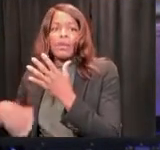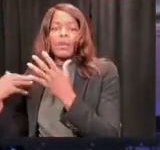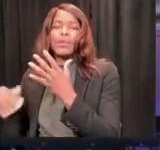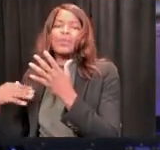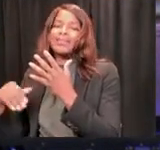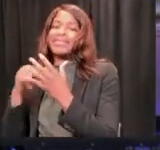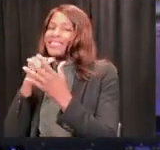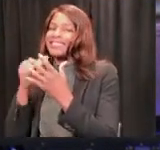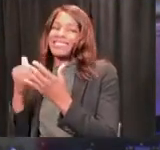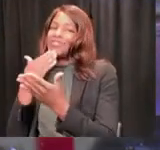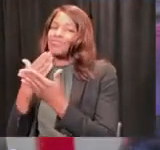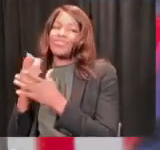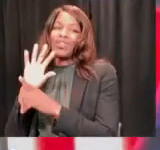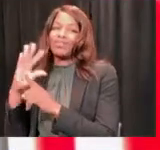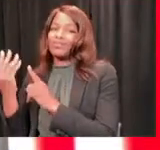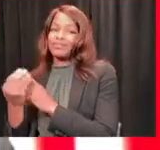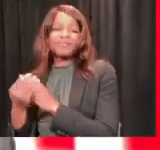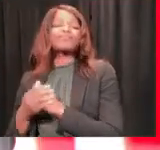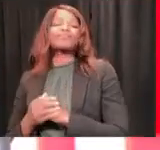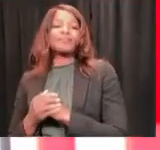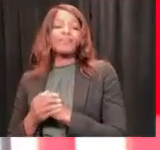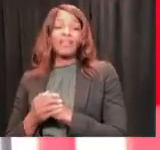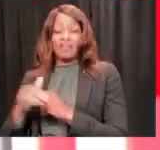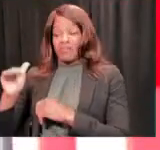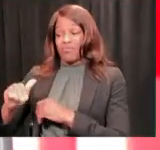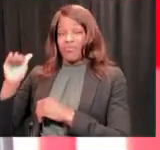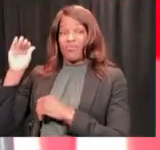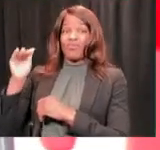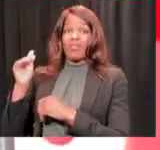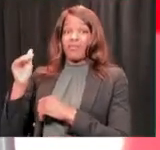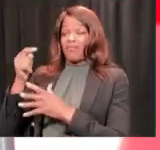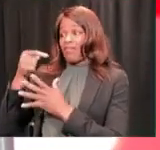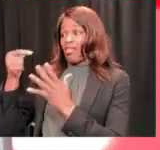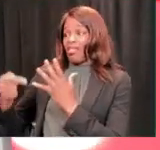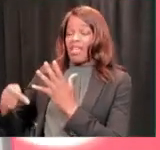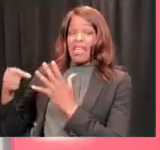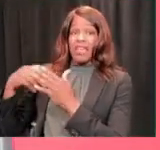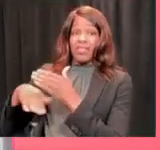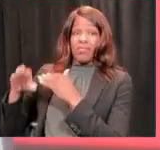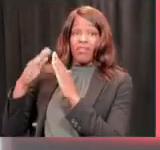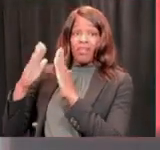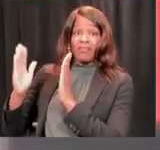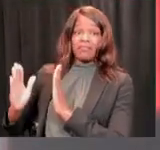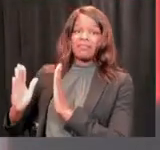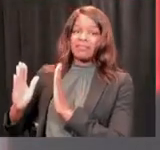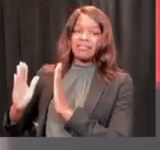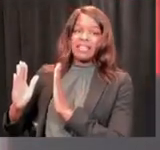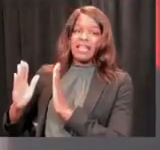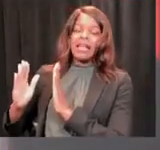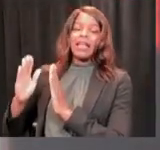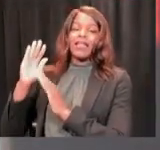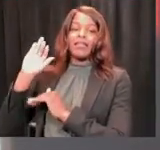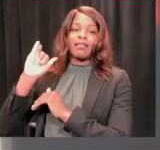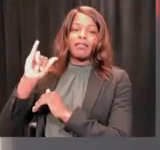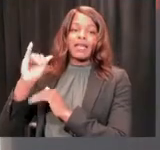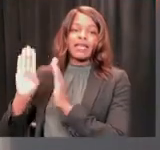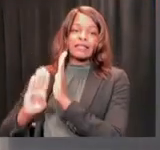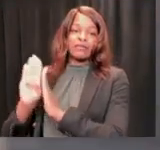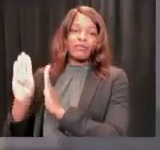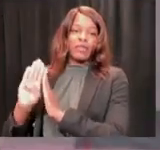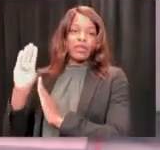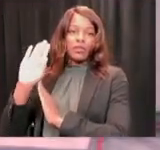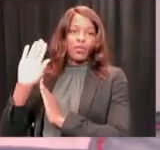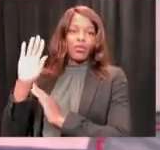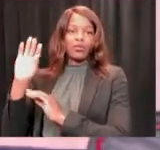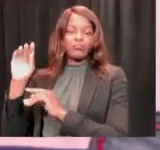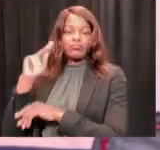This is an unhealthy culture that sometimes you can grow up in your house that can shape you. That can shape